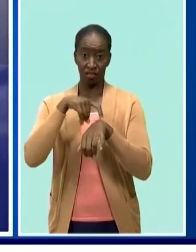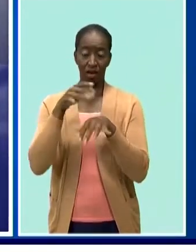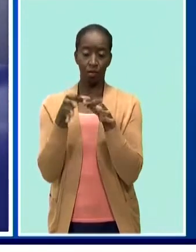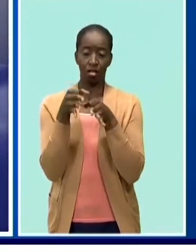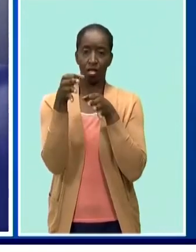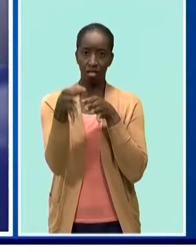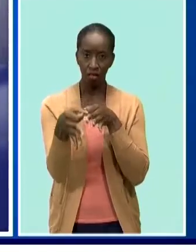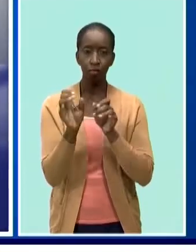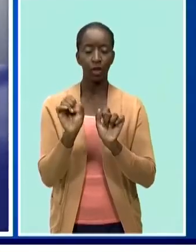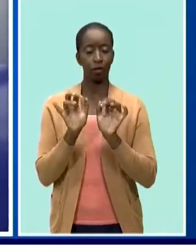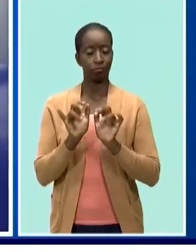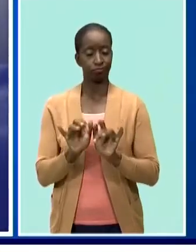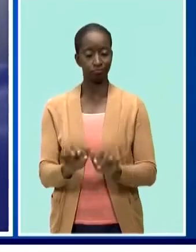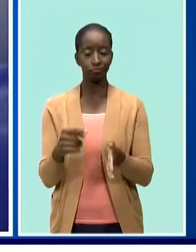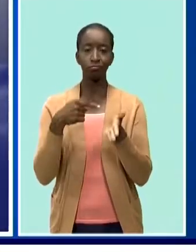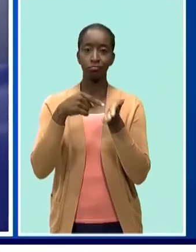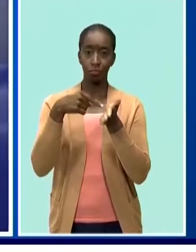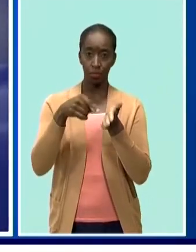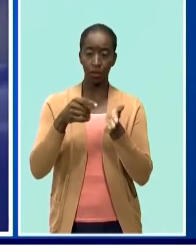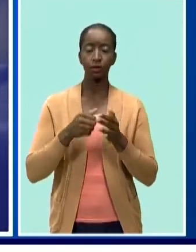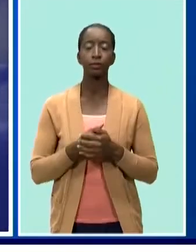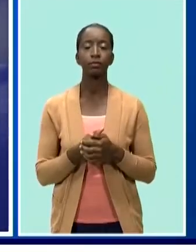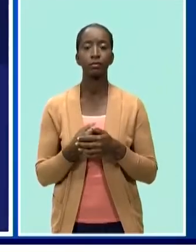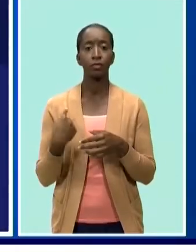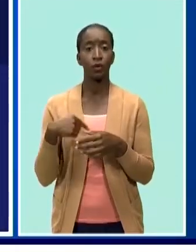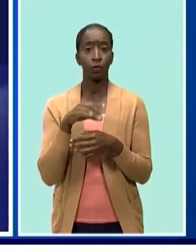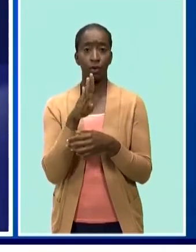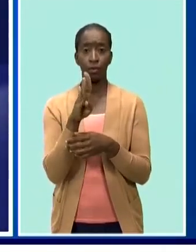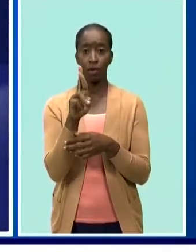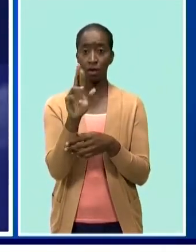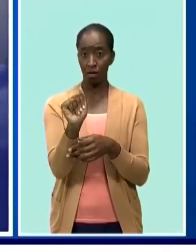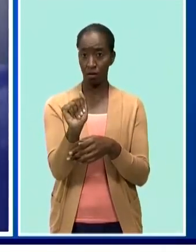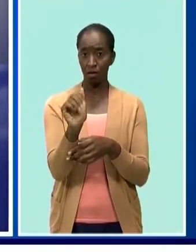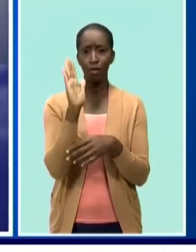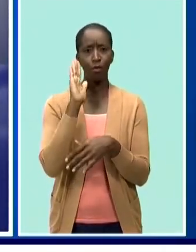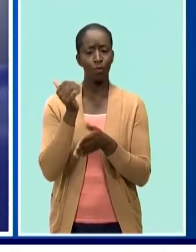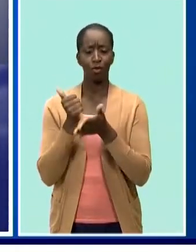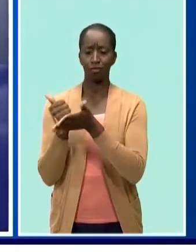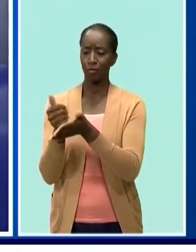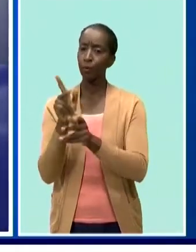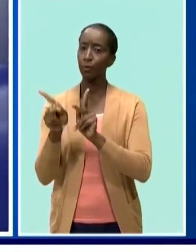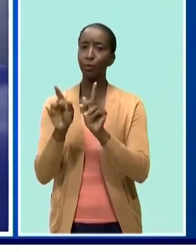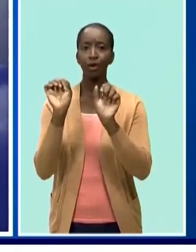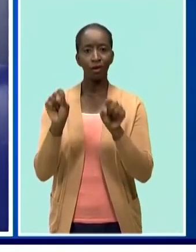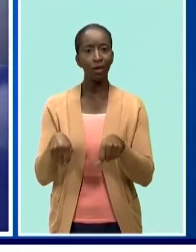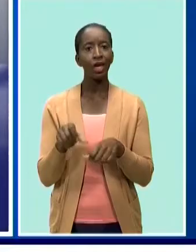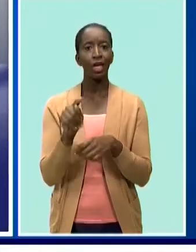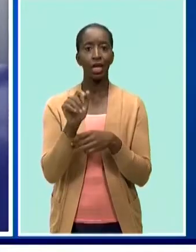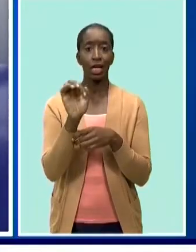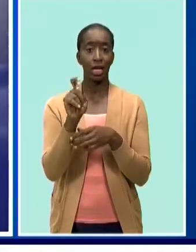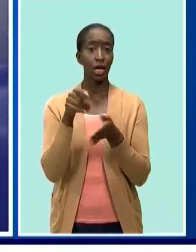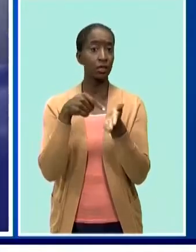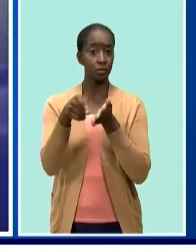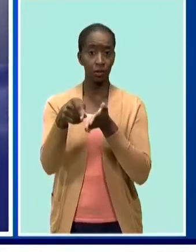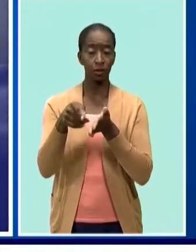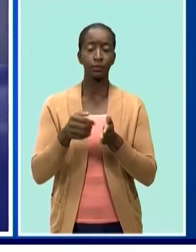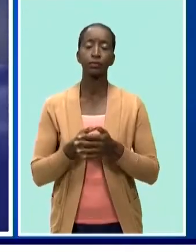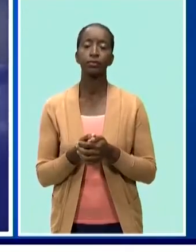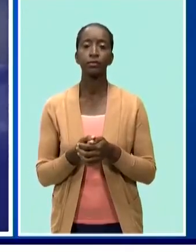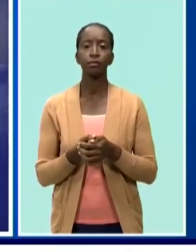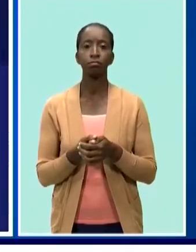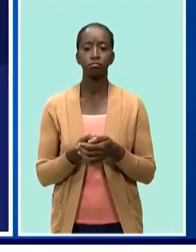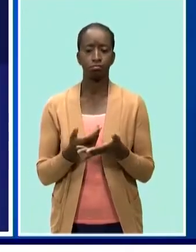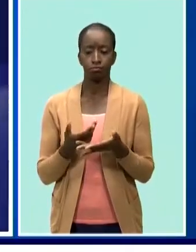obligations, and as an authority, we stand committed to helping them to do just that. Part of our ongoing efforts to assist taxpayers